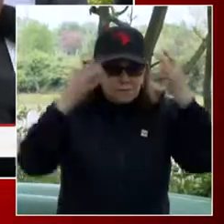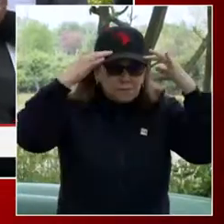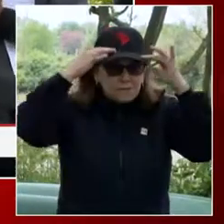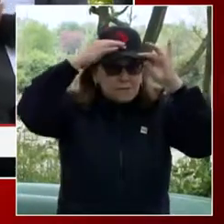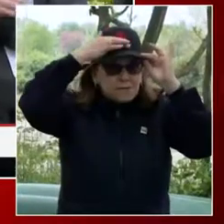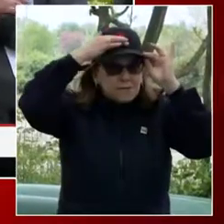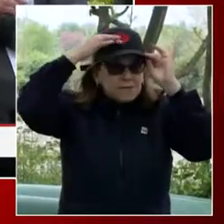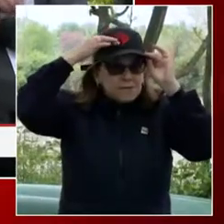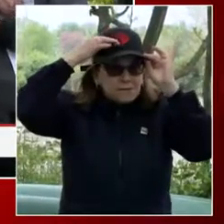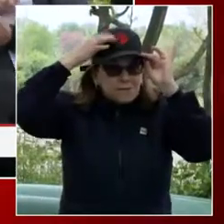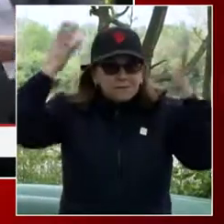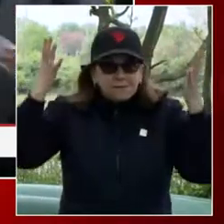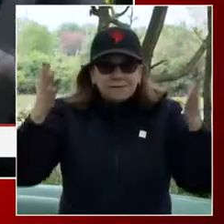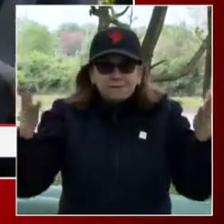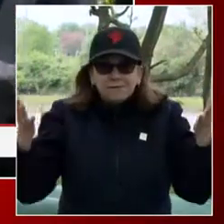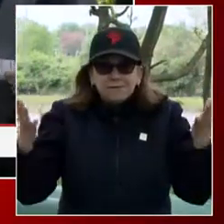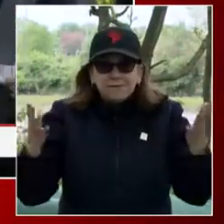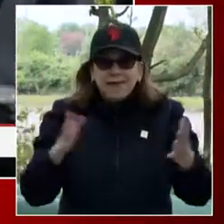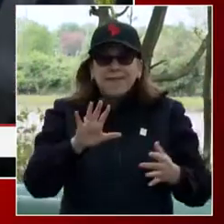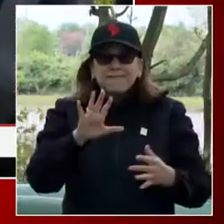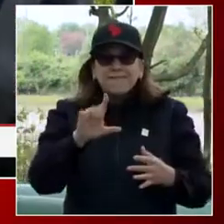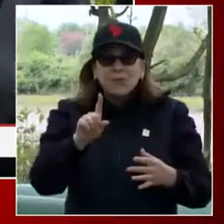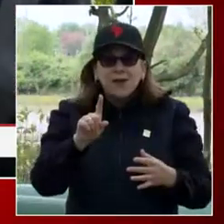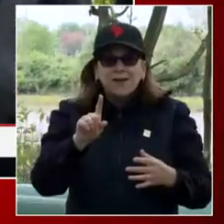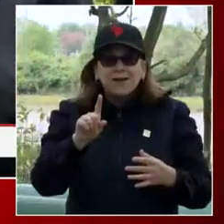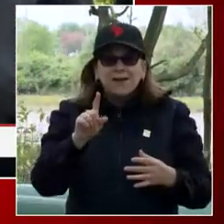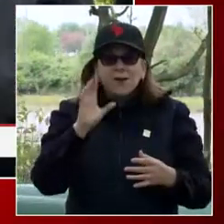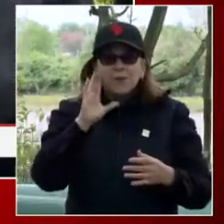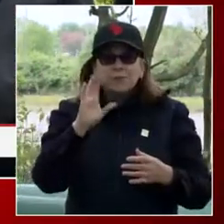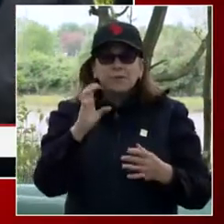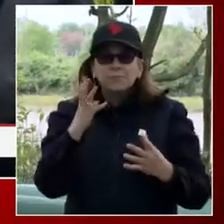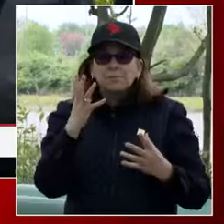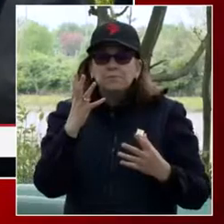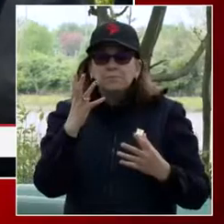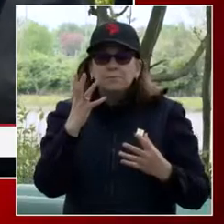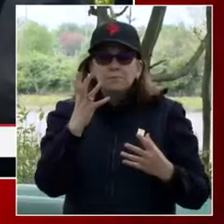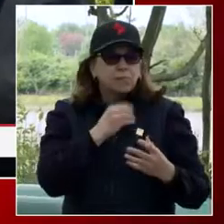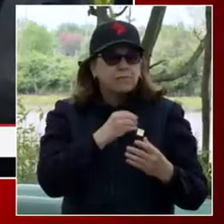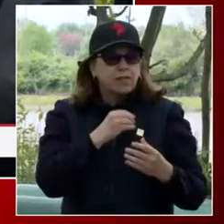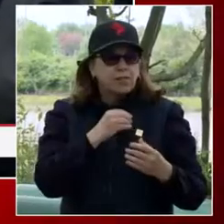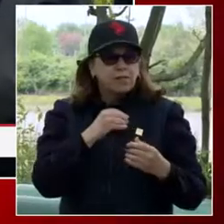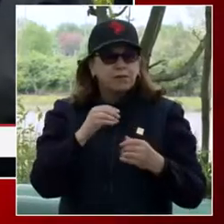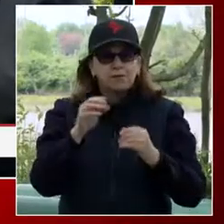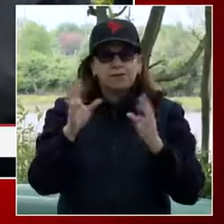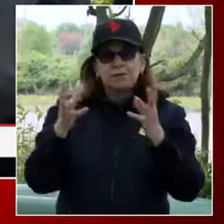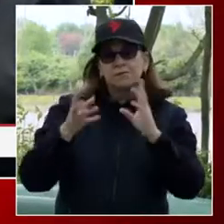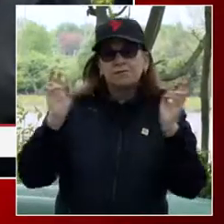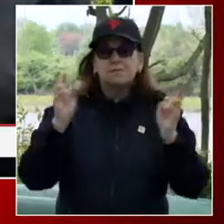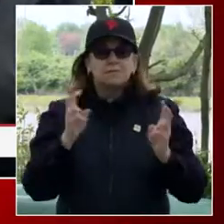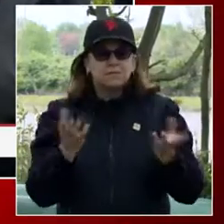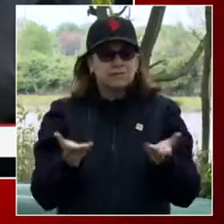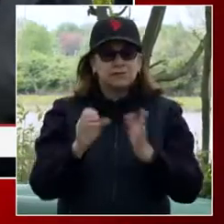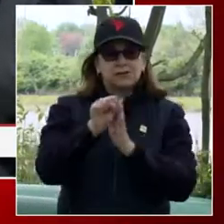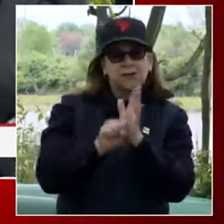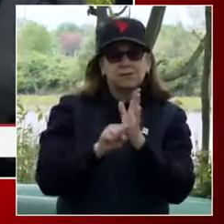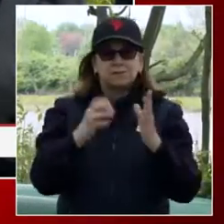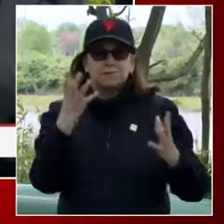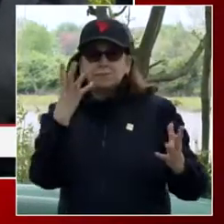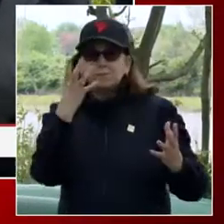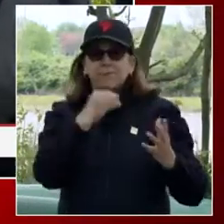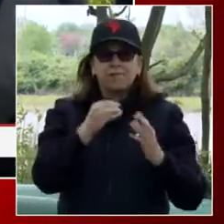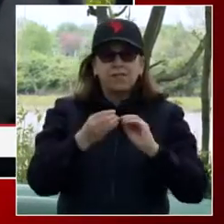So 51 continues to be an important number for us. We've come a long way, as you've heard, on